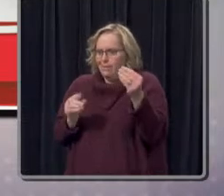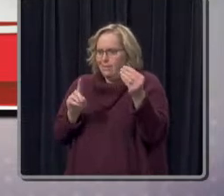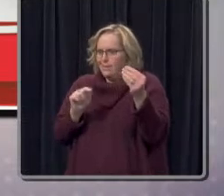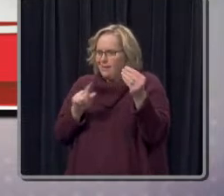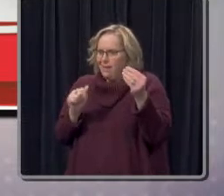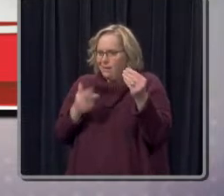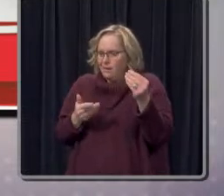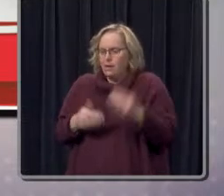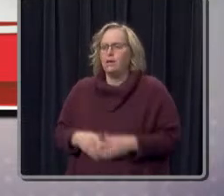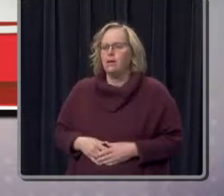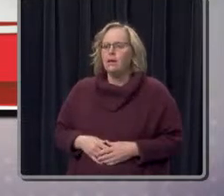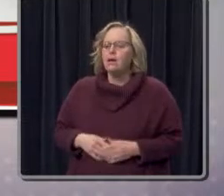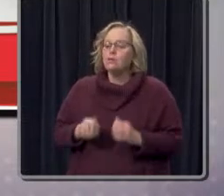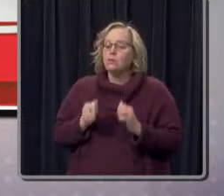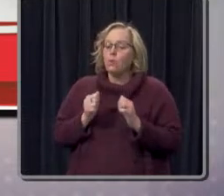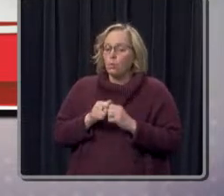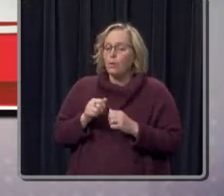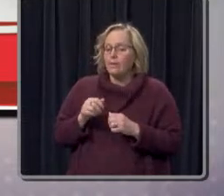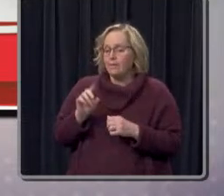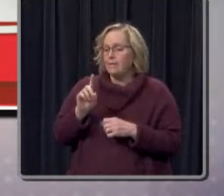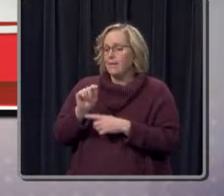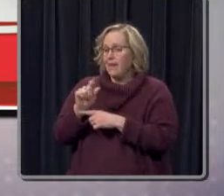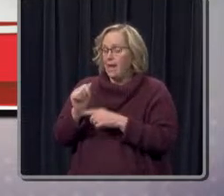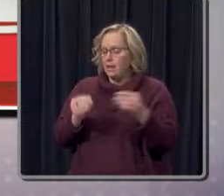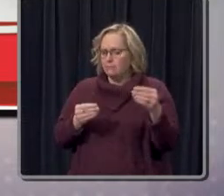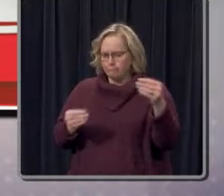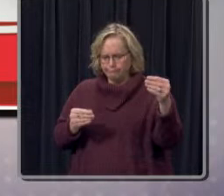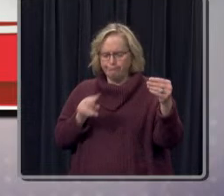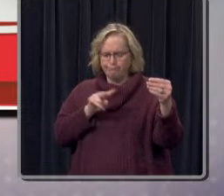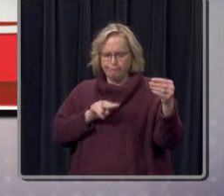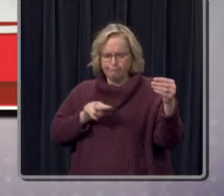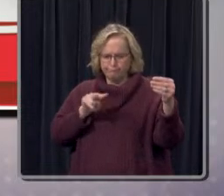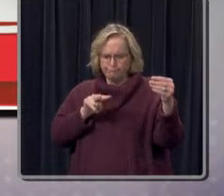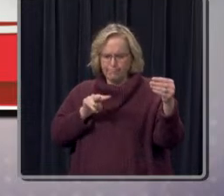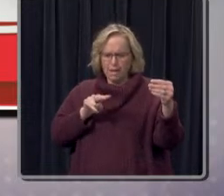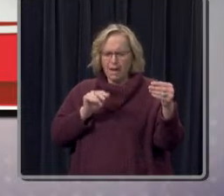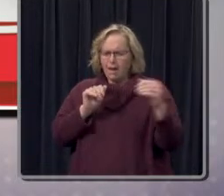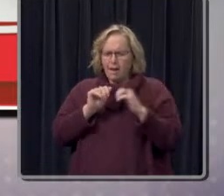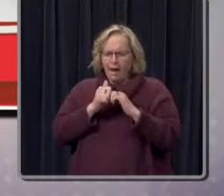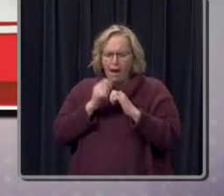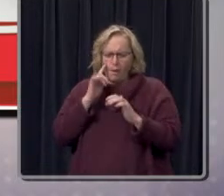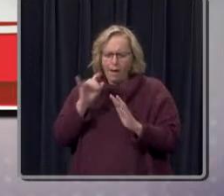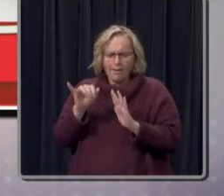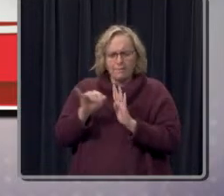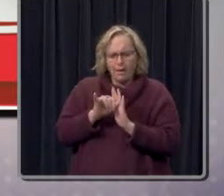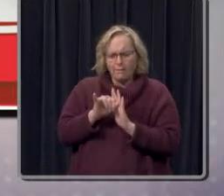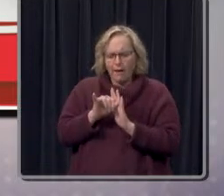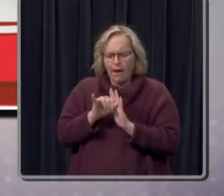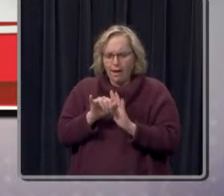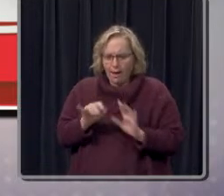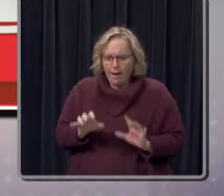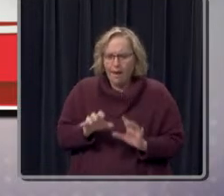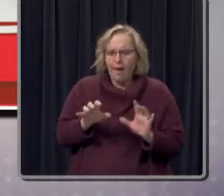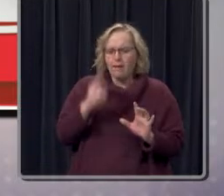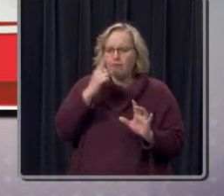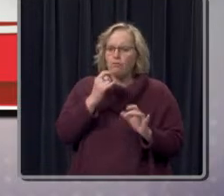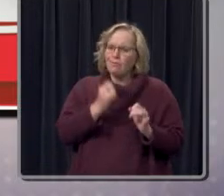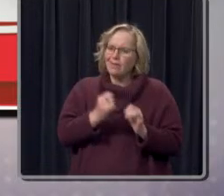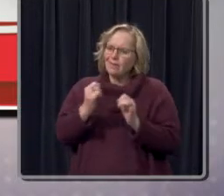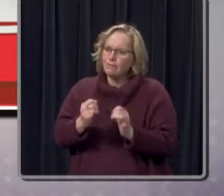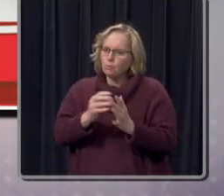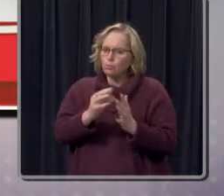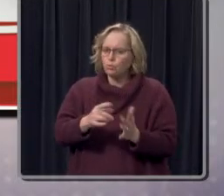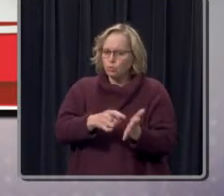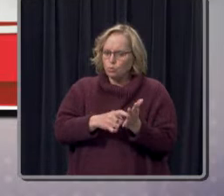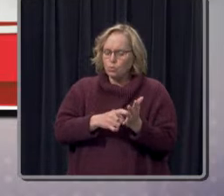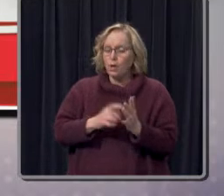we really start looking at how we can identify and act on individual student needs, how we can look at classroom needs, how we